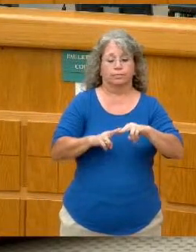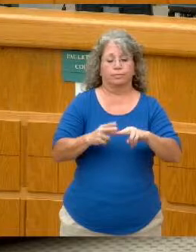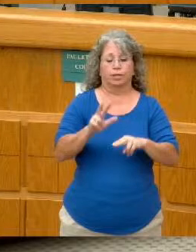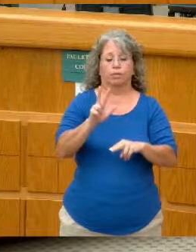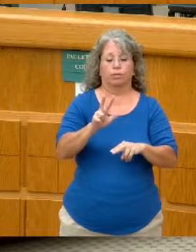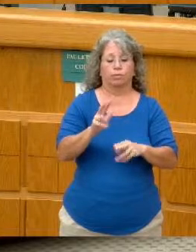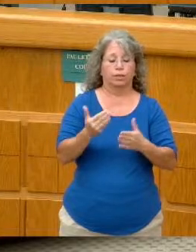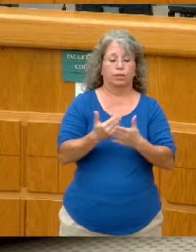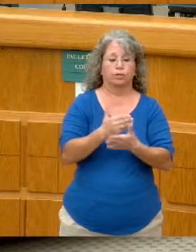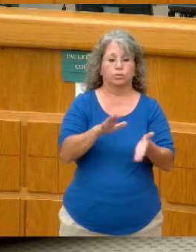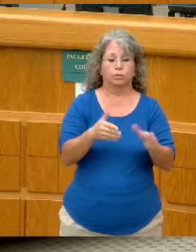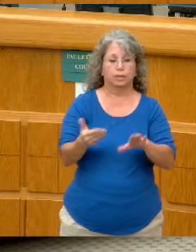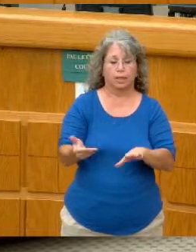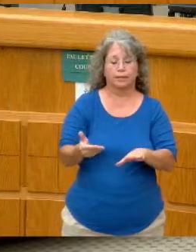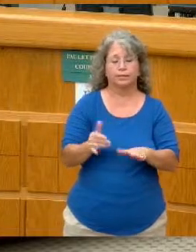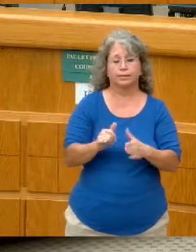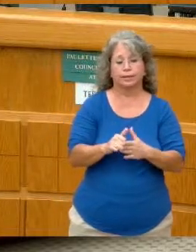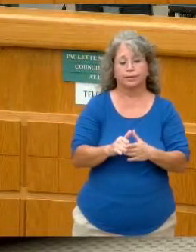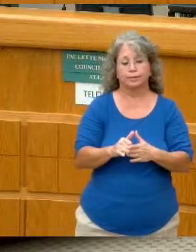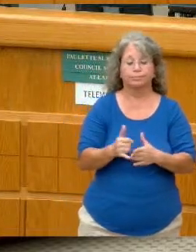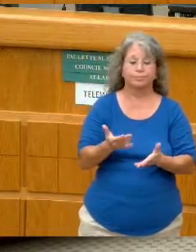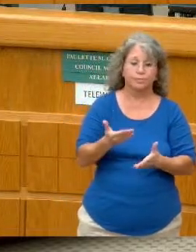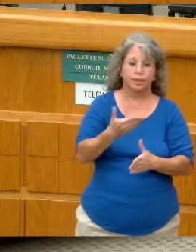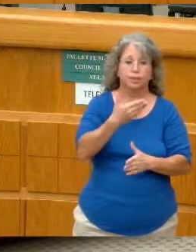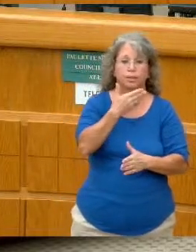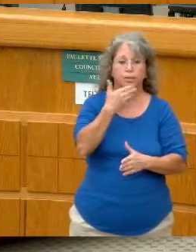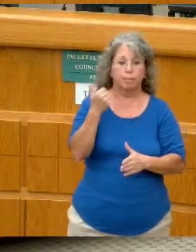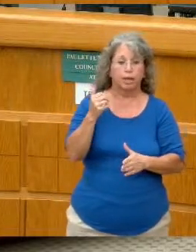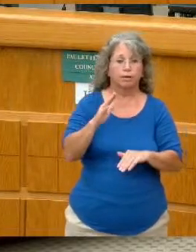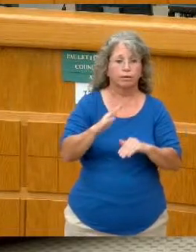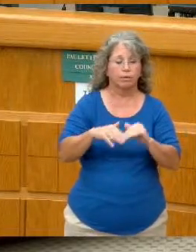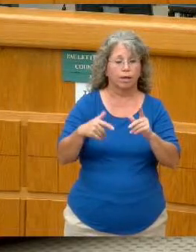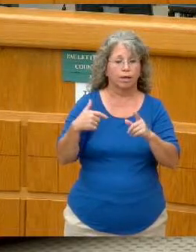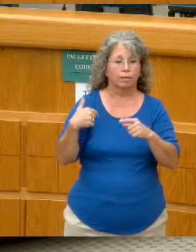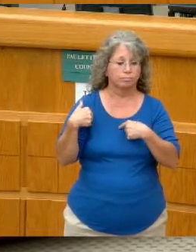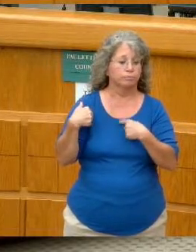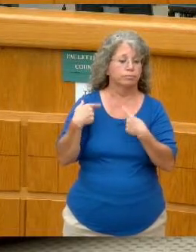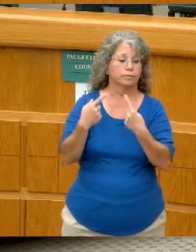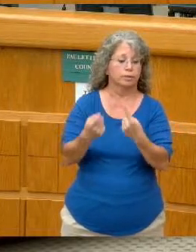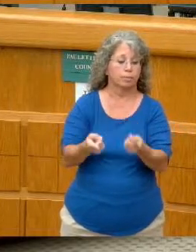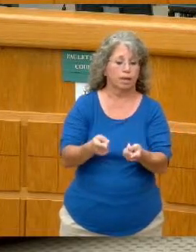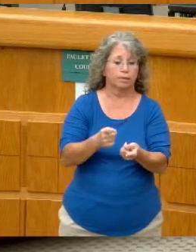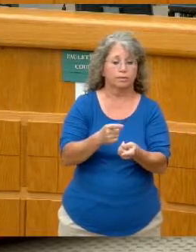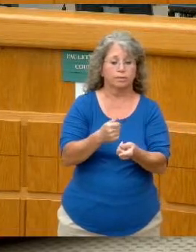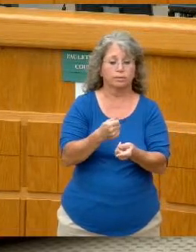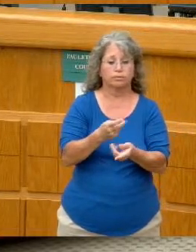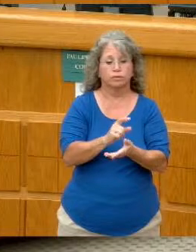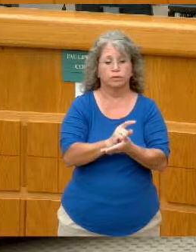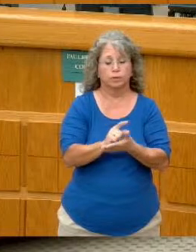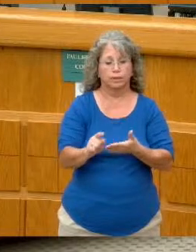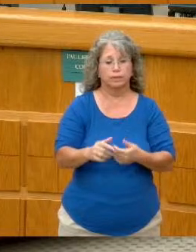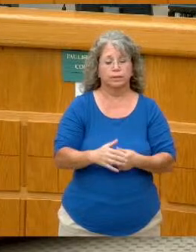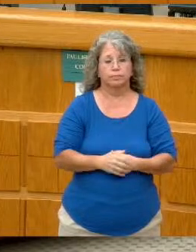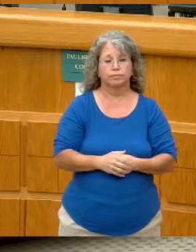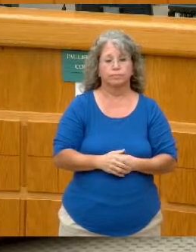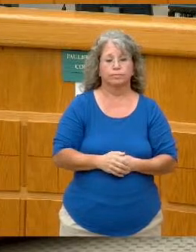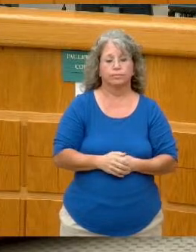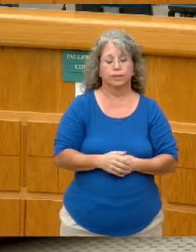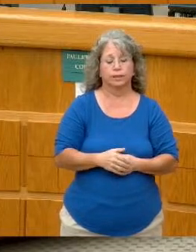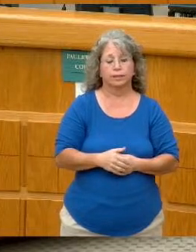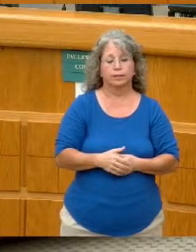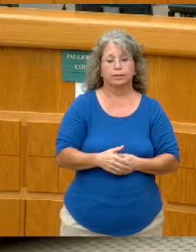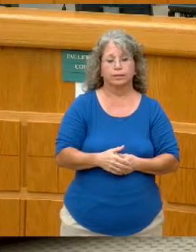good. In weeks past it had been, the average is probably 10, 15. So 3 is a good number. It's still a